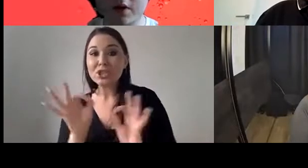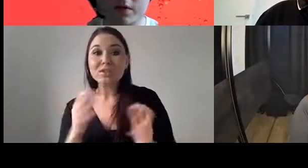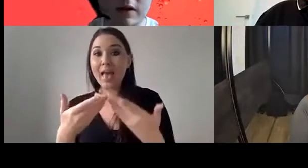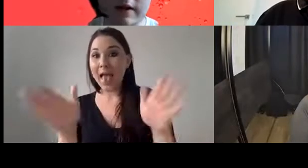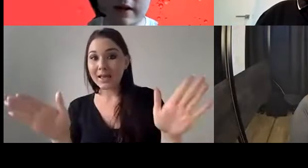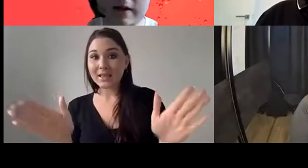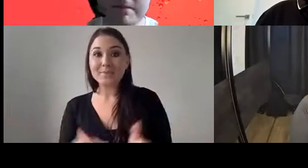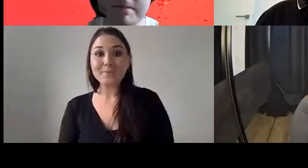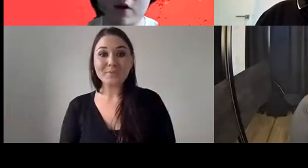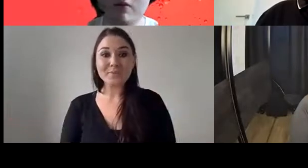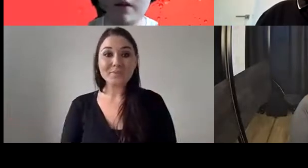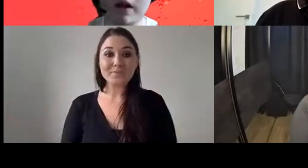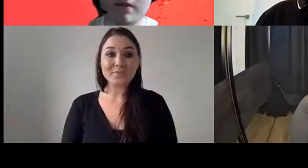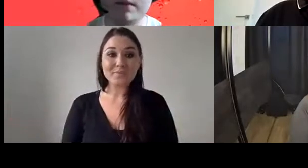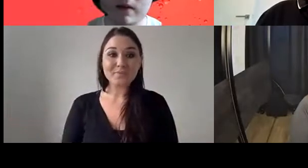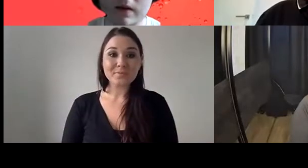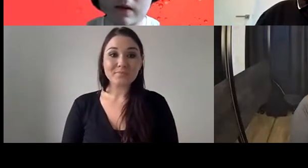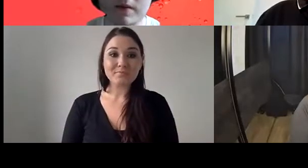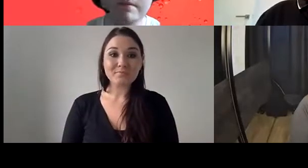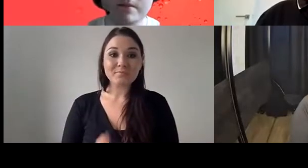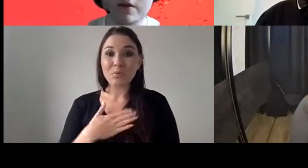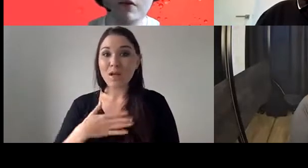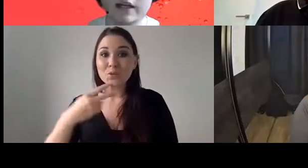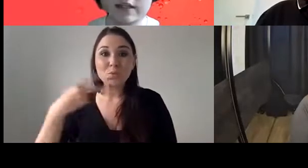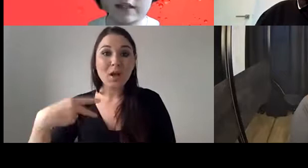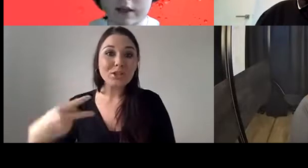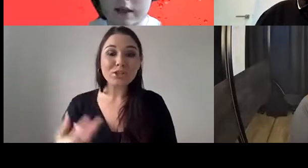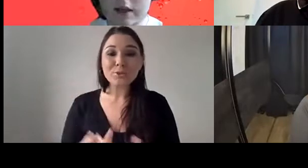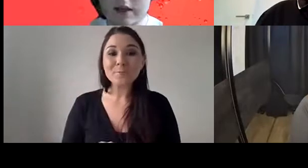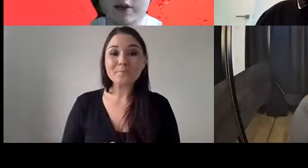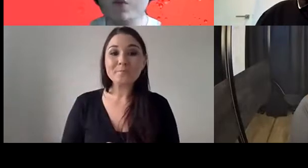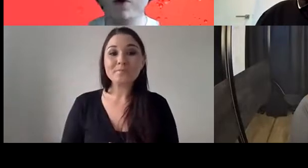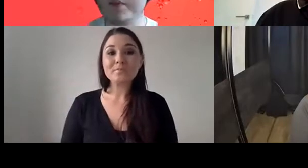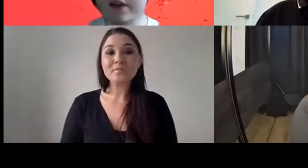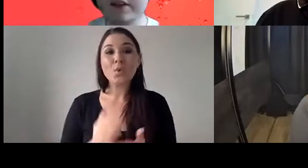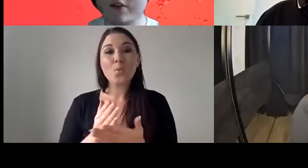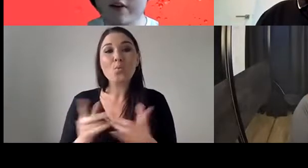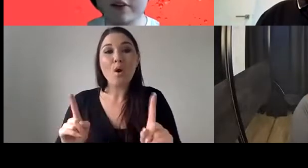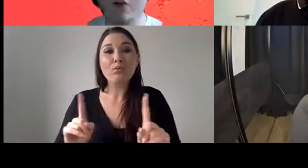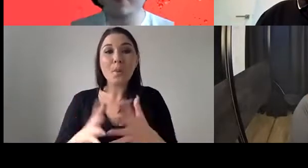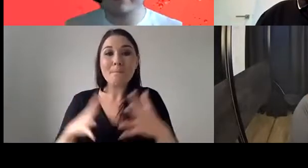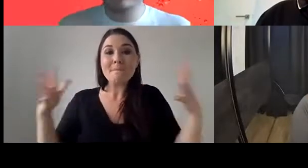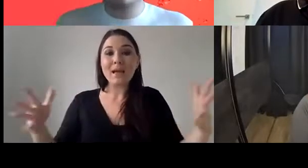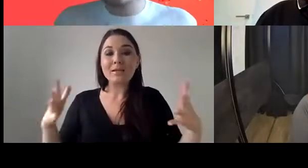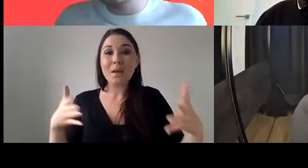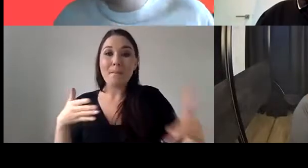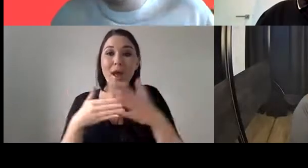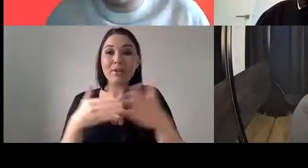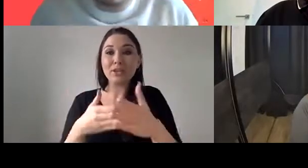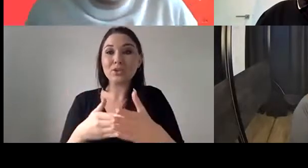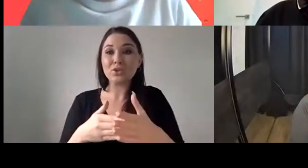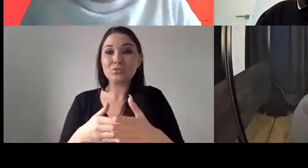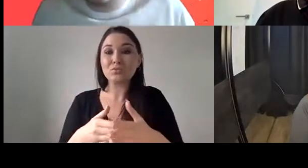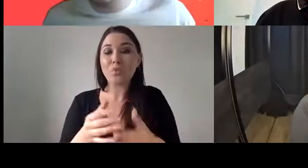on the panel around that. You know, really is, you know, what are the biggest sort of barriers holding back sort of